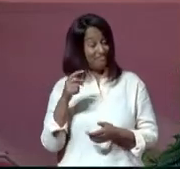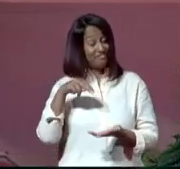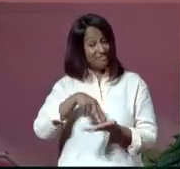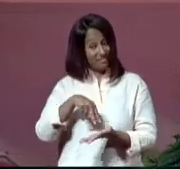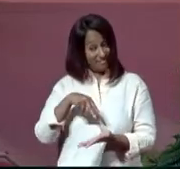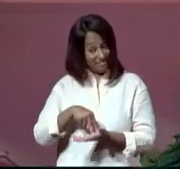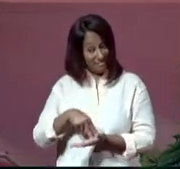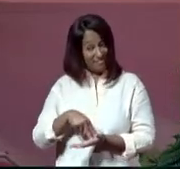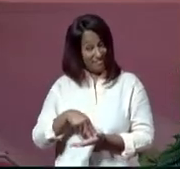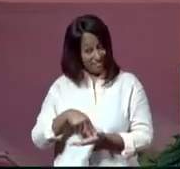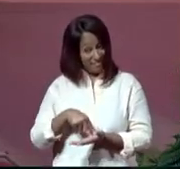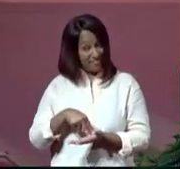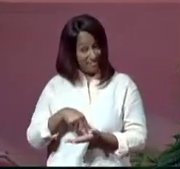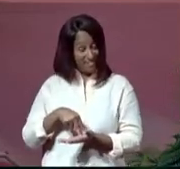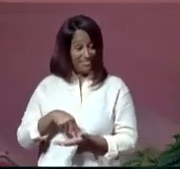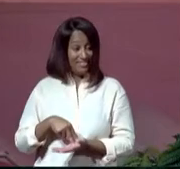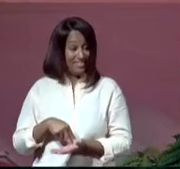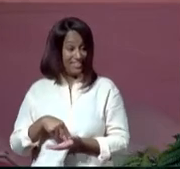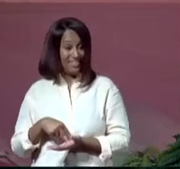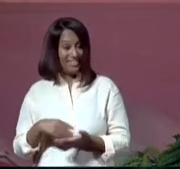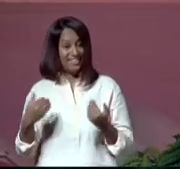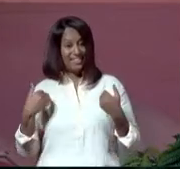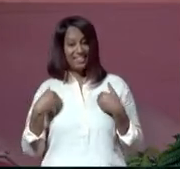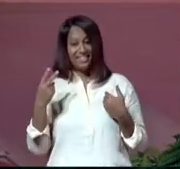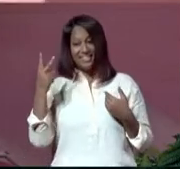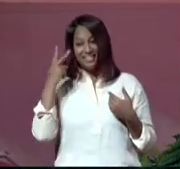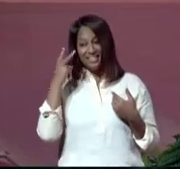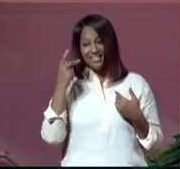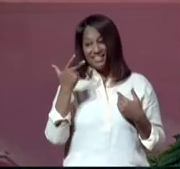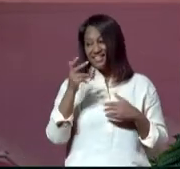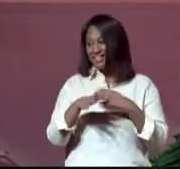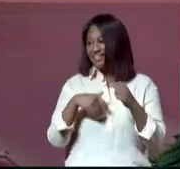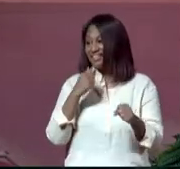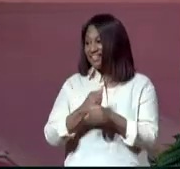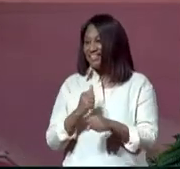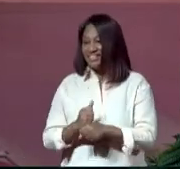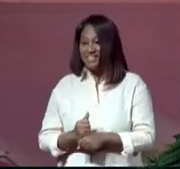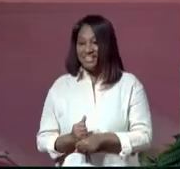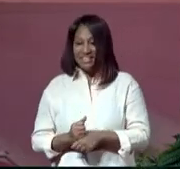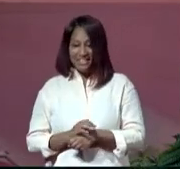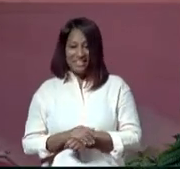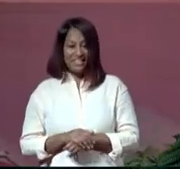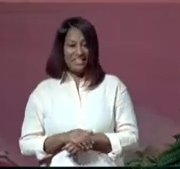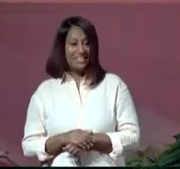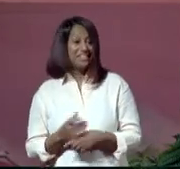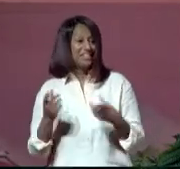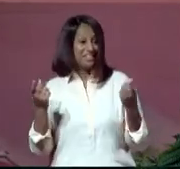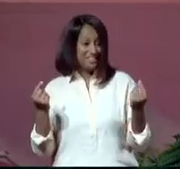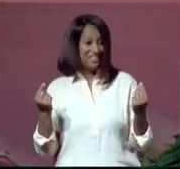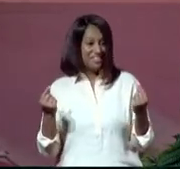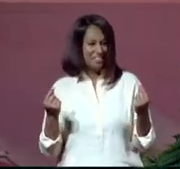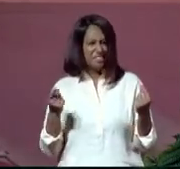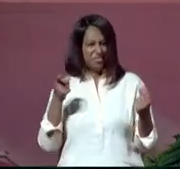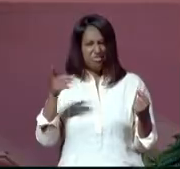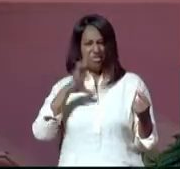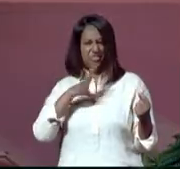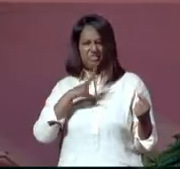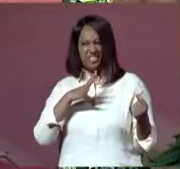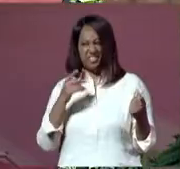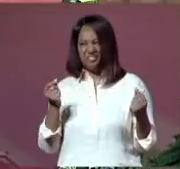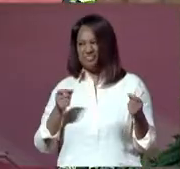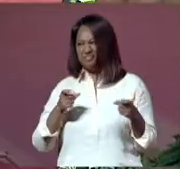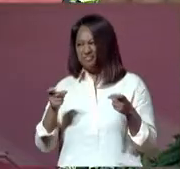just know, I ain't seen y'all in 3 years. So whatever I do this week, y'all gonna be like, well, we haven't seen him in 3 years, so he can do whatever he wants to